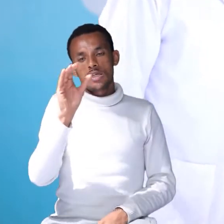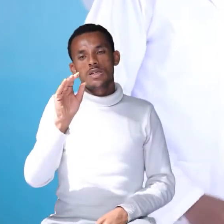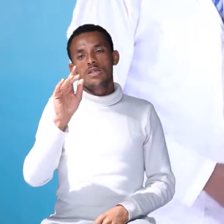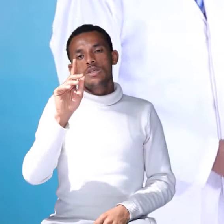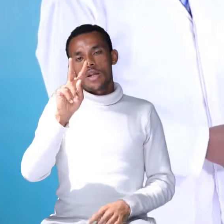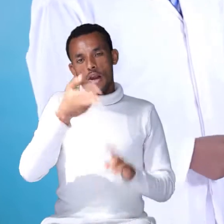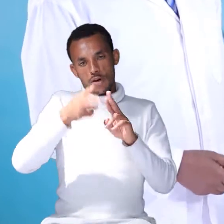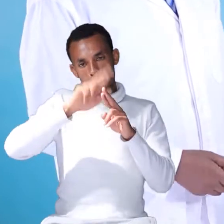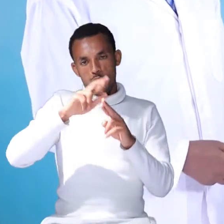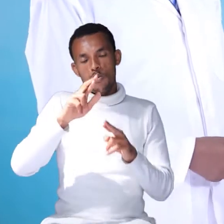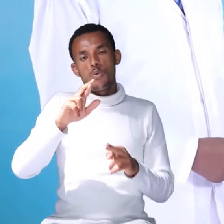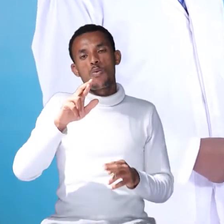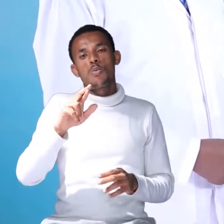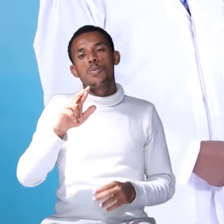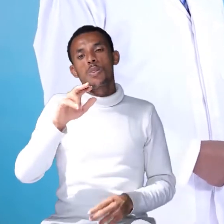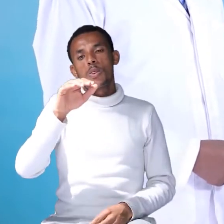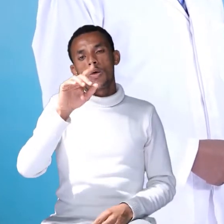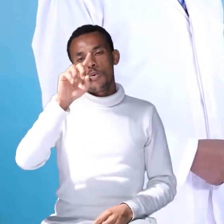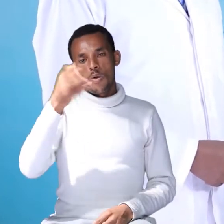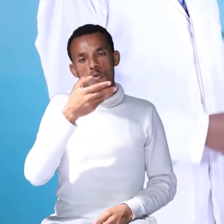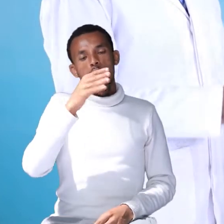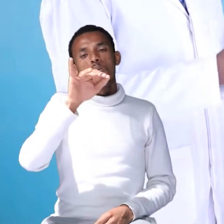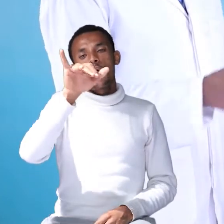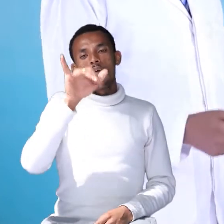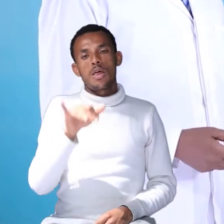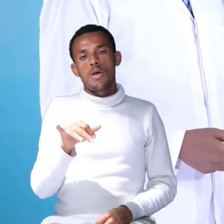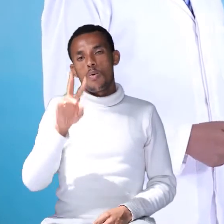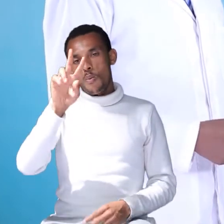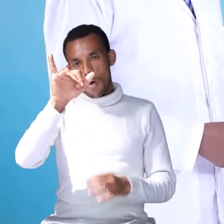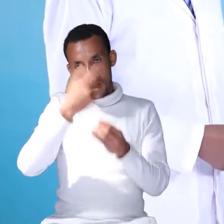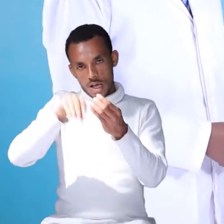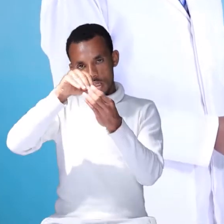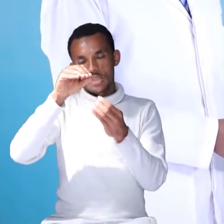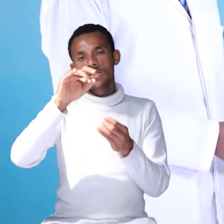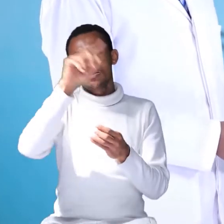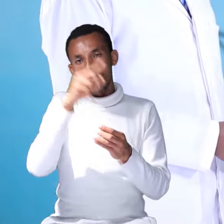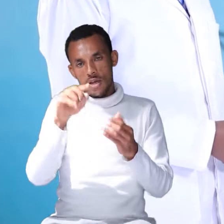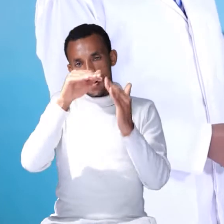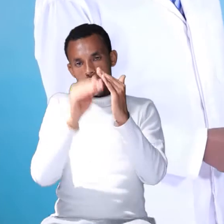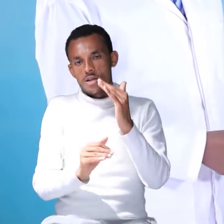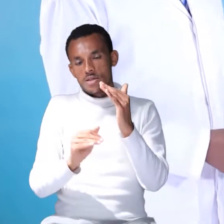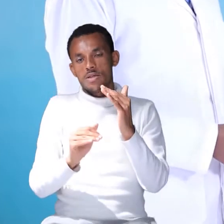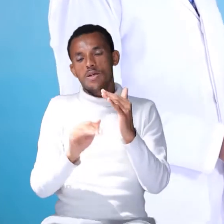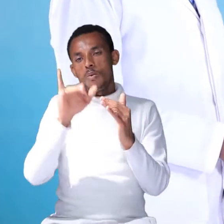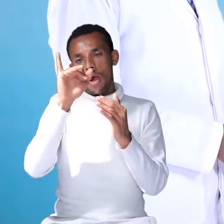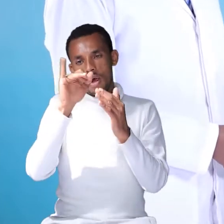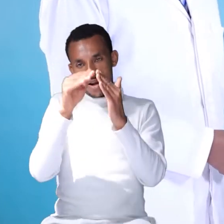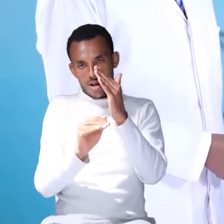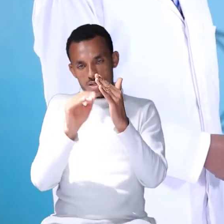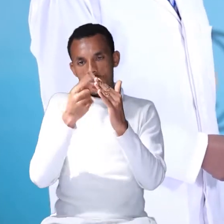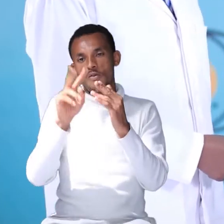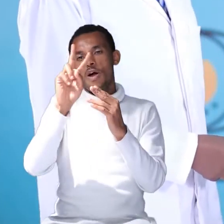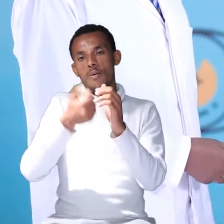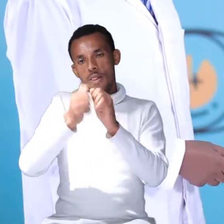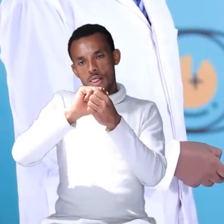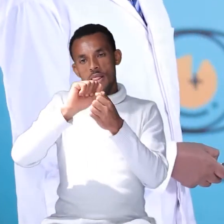is inversely proportional to 1 over y. And as y increases, z decreases. When y decreases, the variable z,